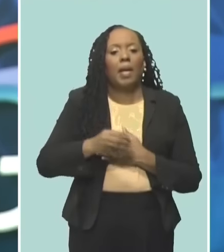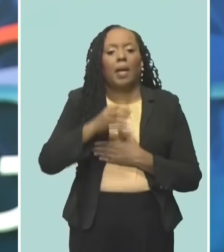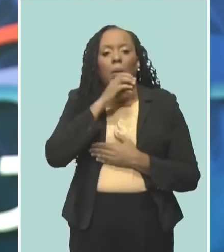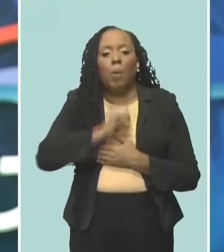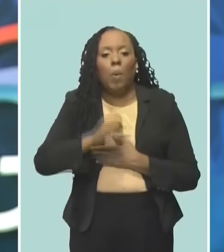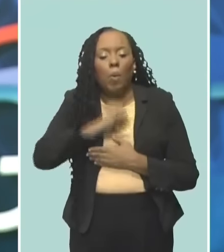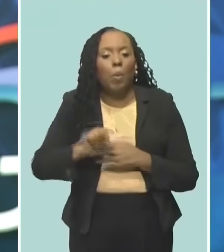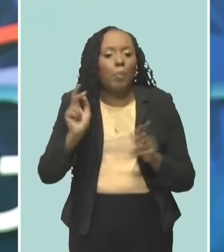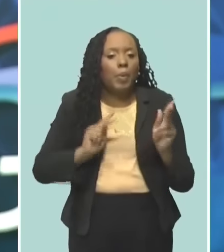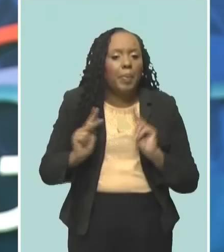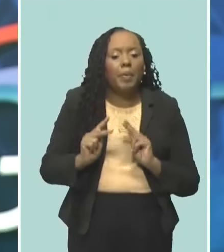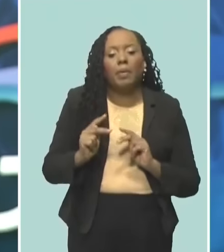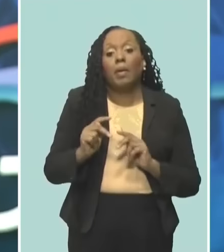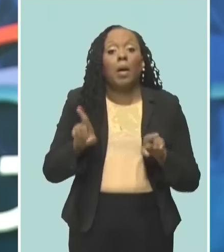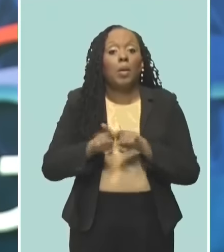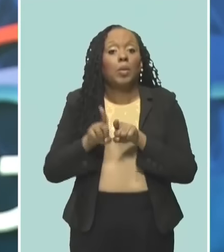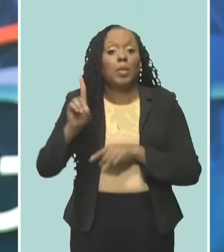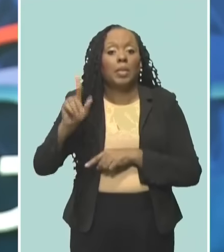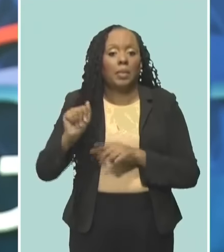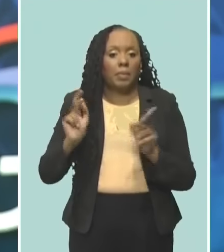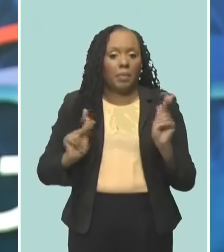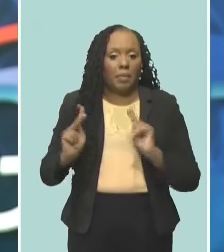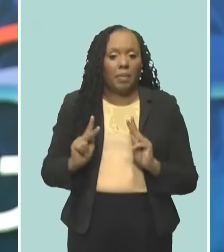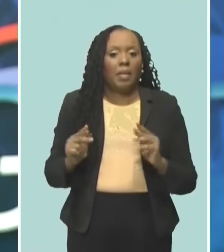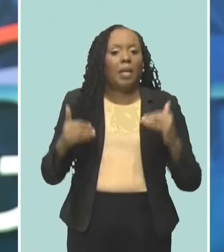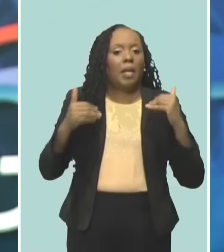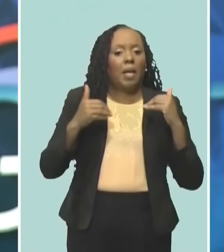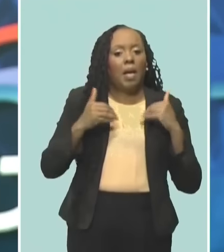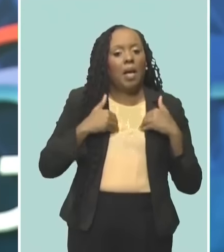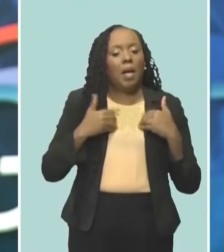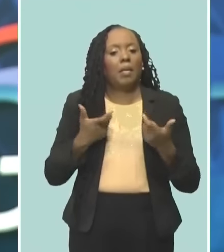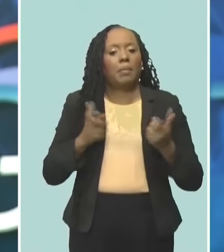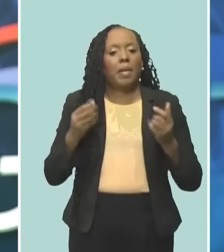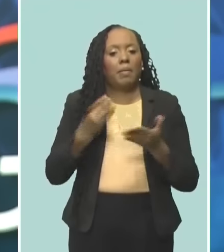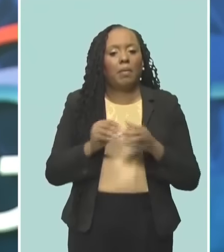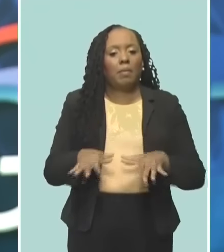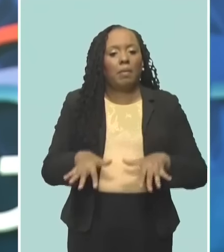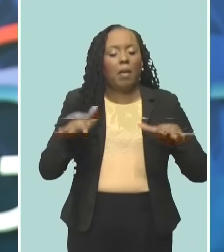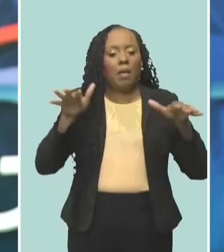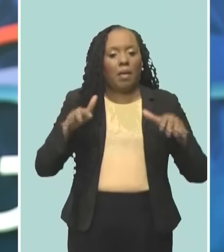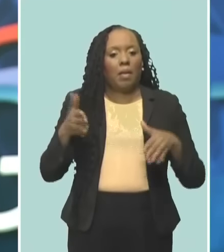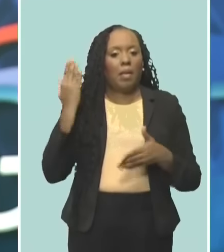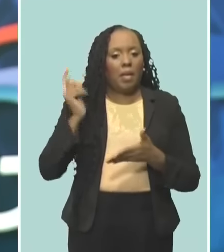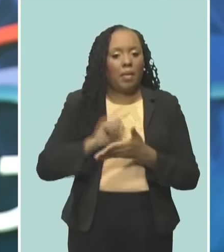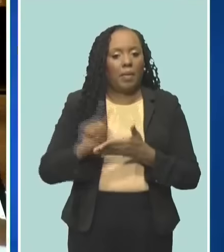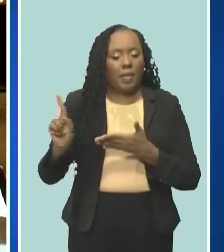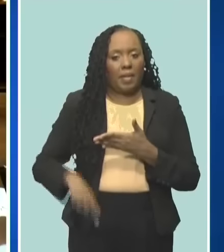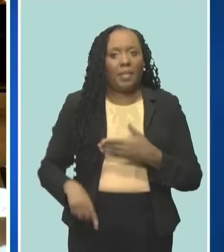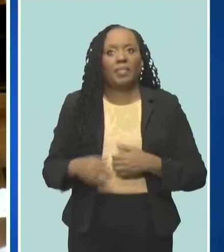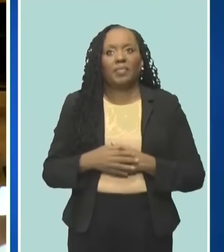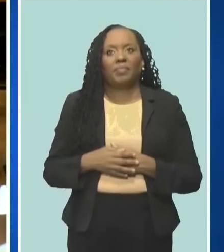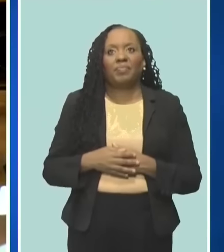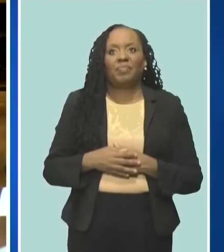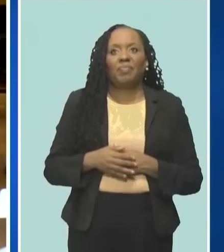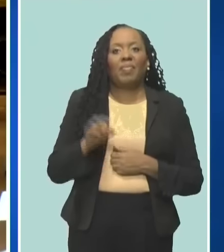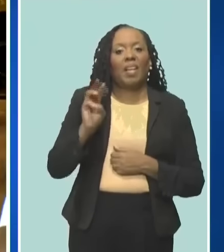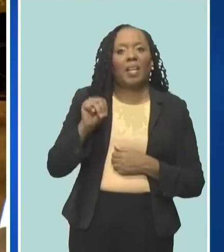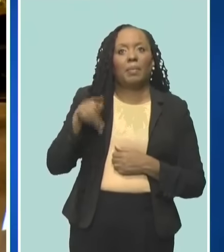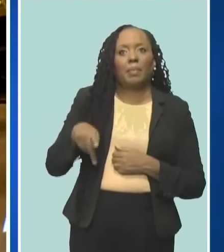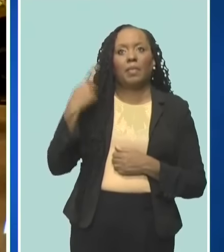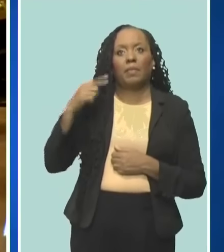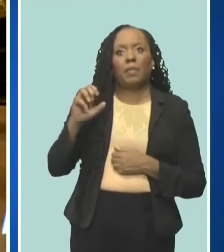elderly. This was revealed when it held its Chic and Charitable fundraiser over the weekend. Member of Parliament for St.